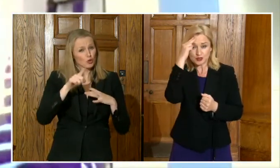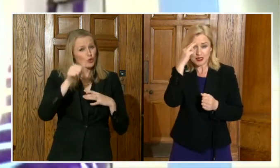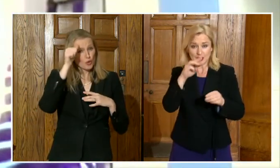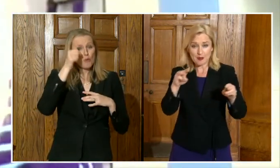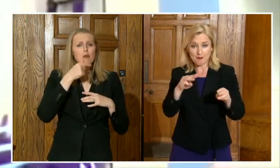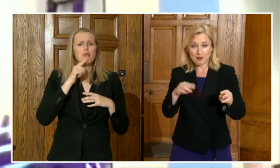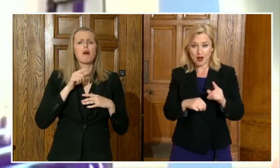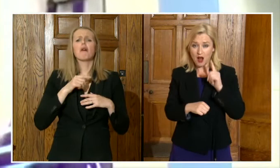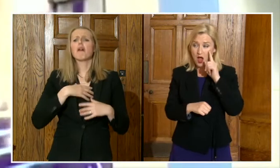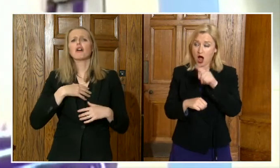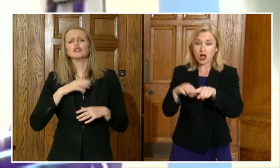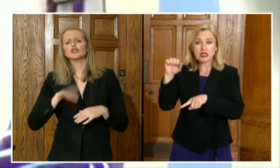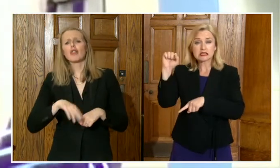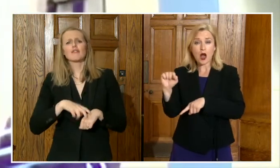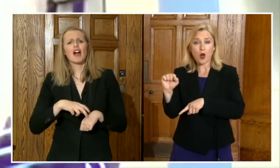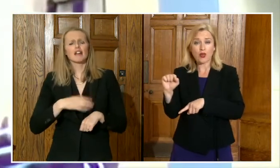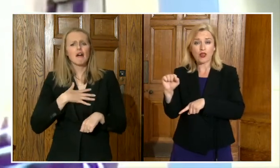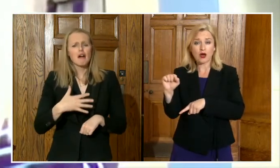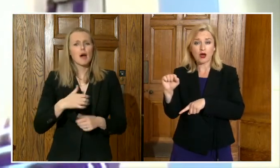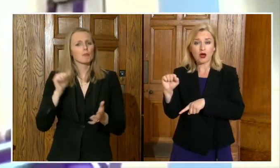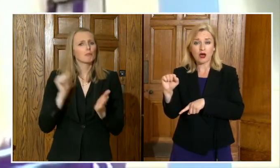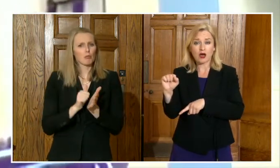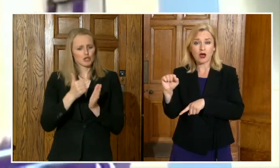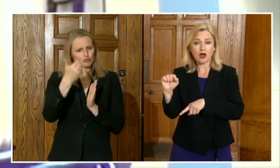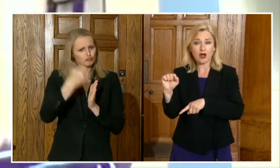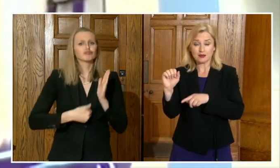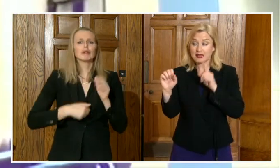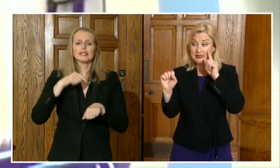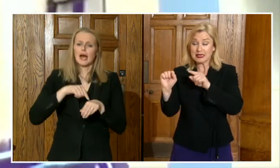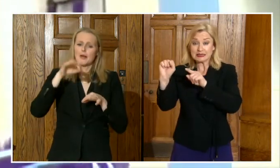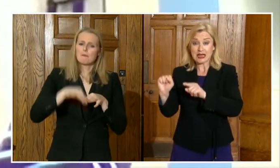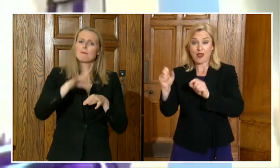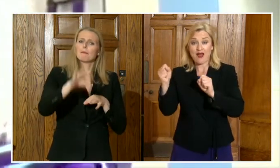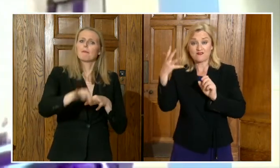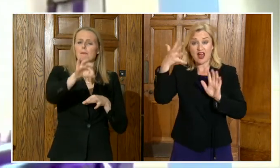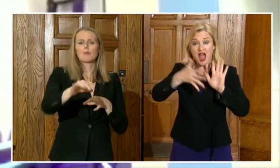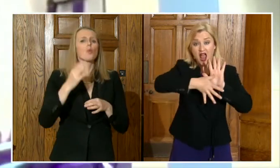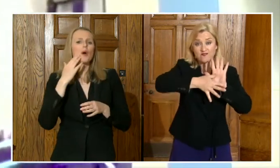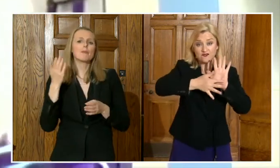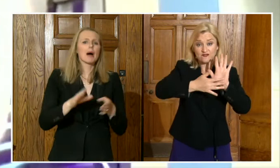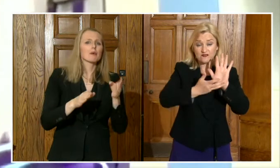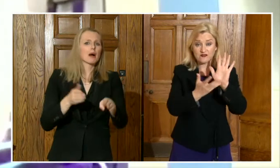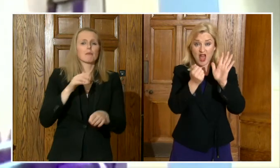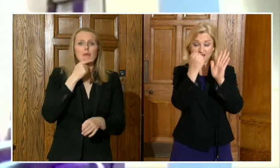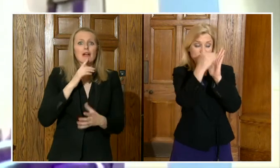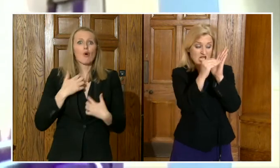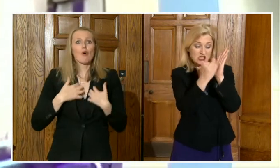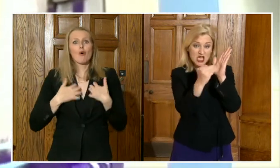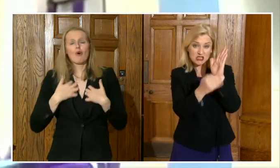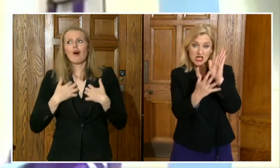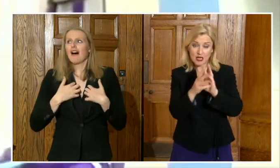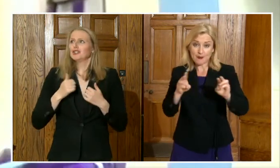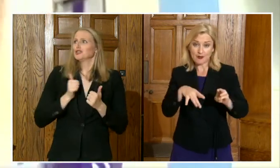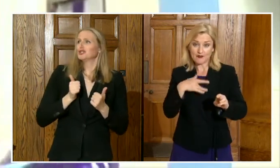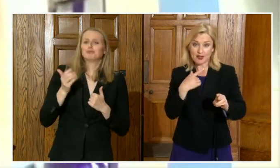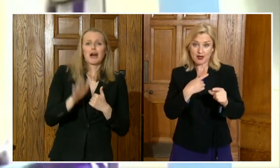across the border where the Republic has published its time frame and people can start to see a light at the end of the tunnel? Are you